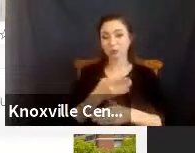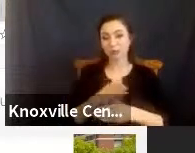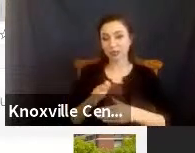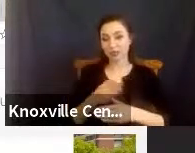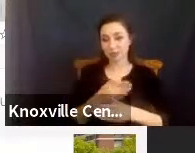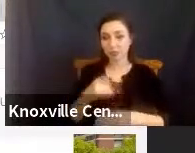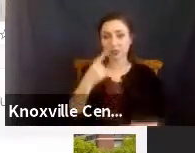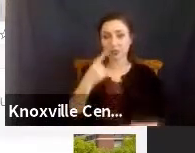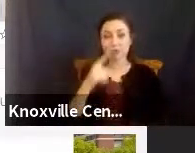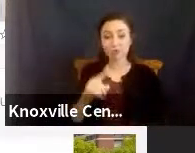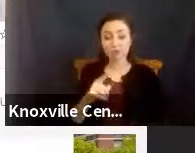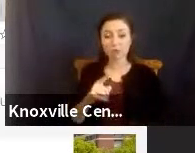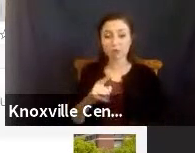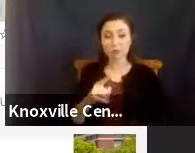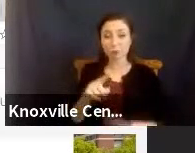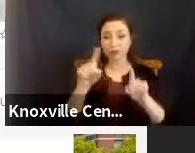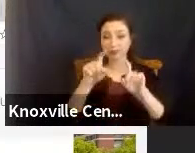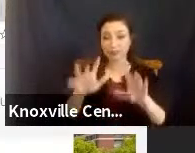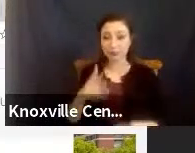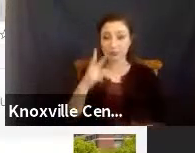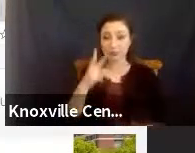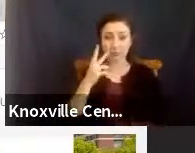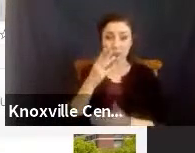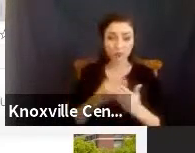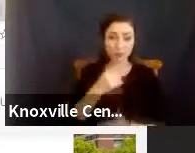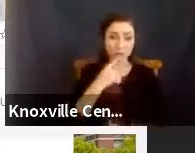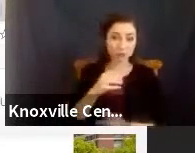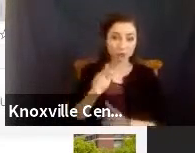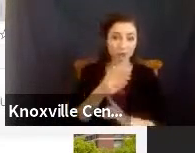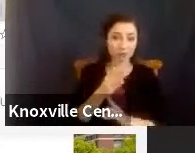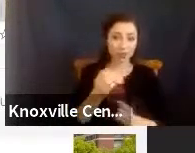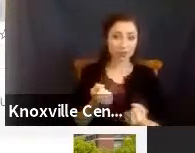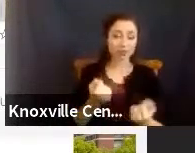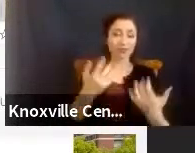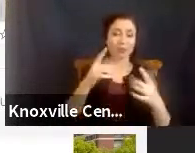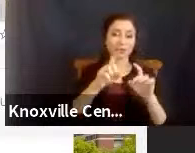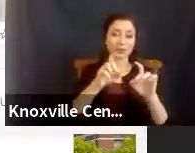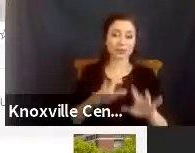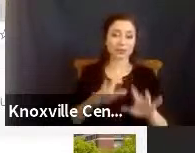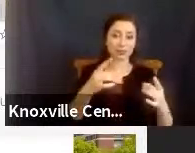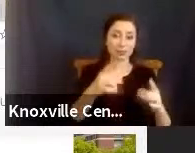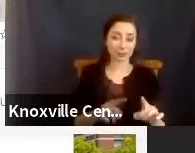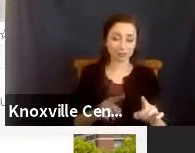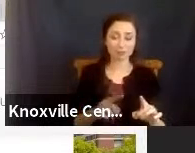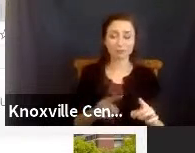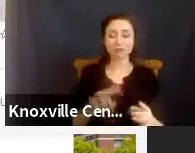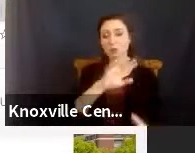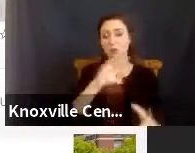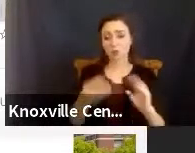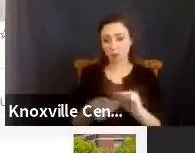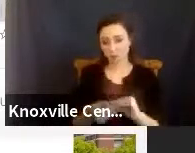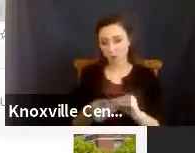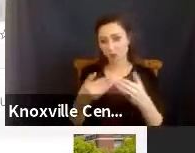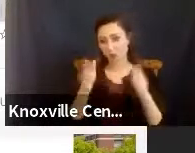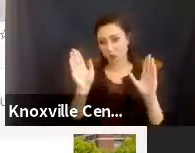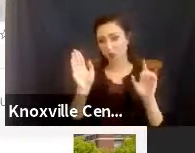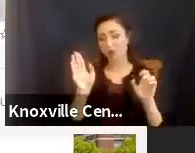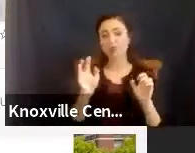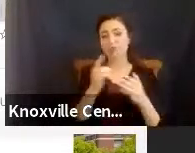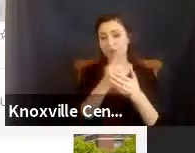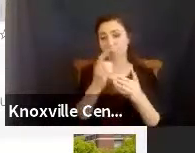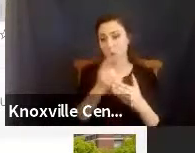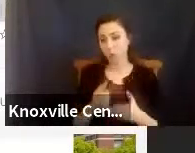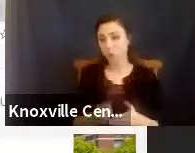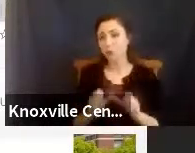some consecutive red flags for the number of tests conducted, but overall, the number of tests conducted week to week continues to trend